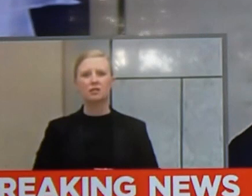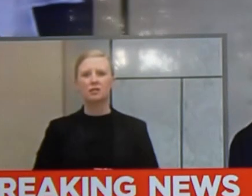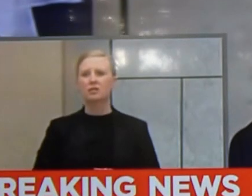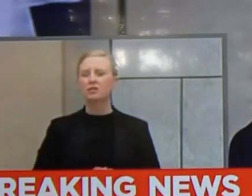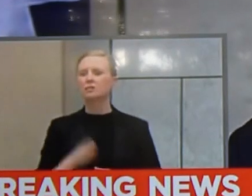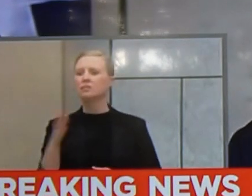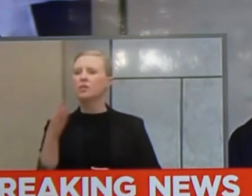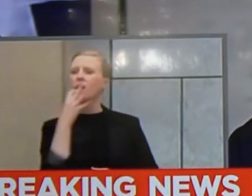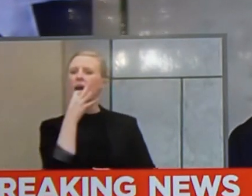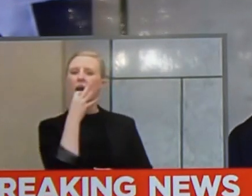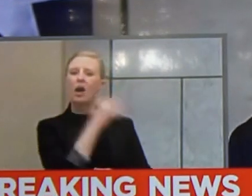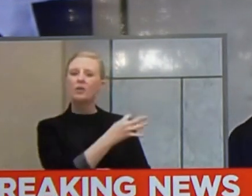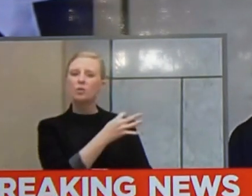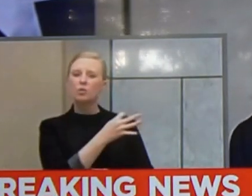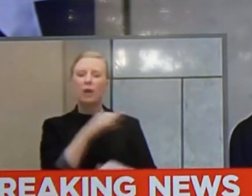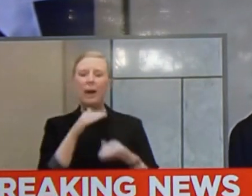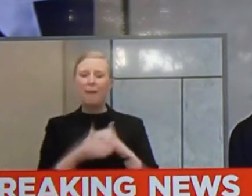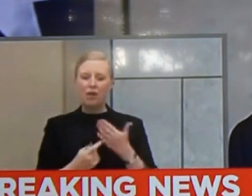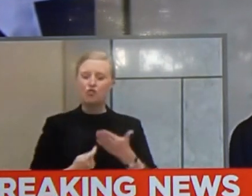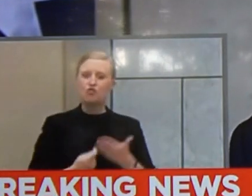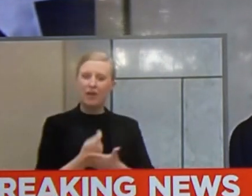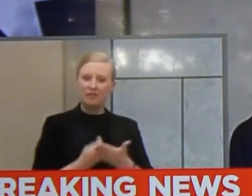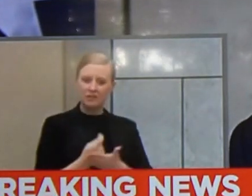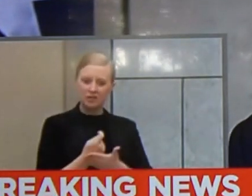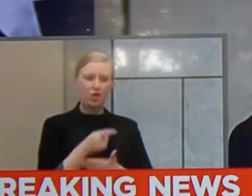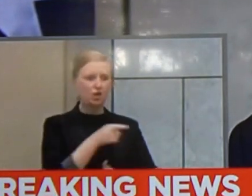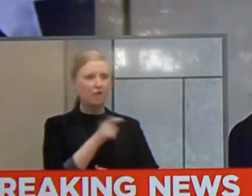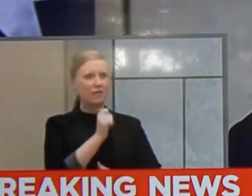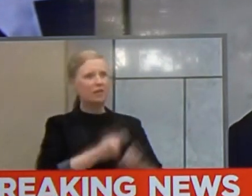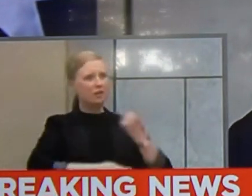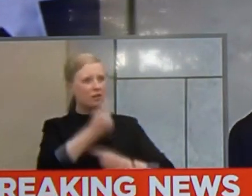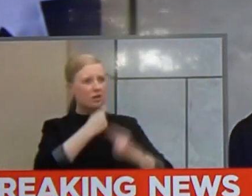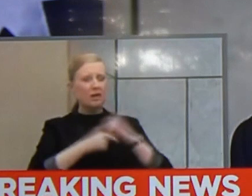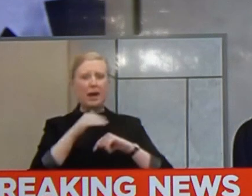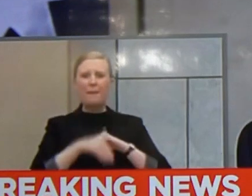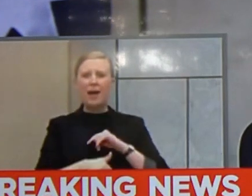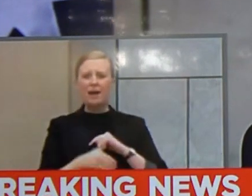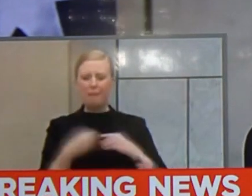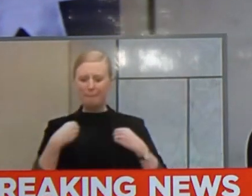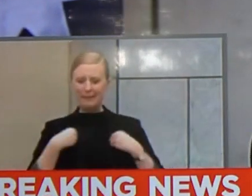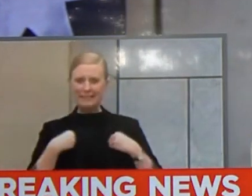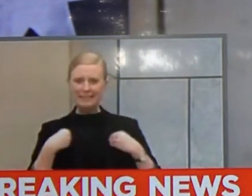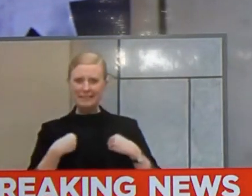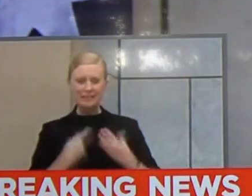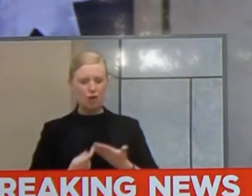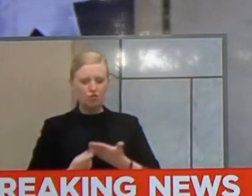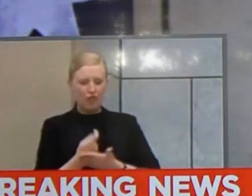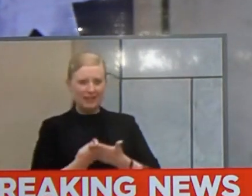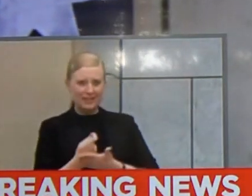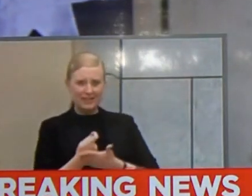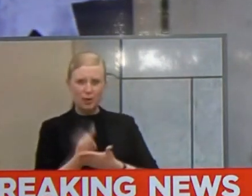rents. You've given us an update on the commercial tenancies. There's a lot of confusion out there from residential landlords.